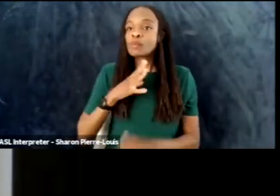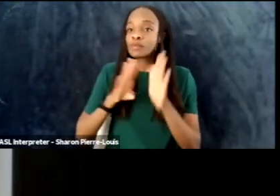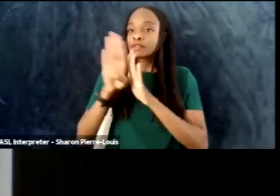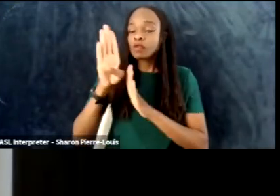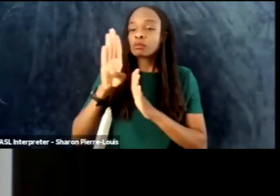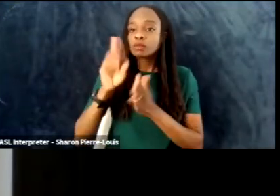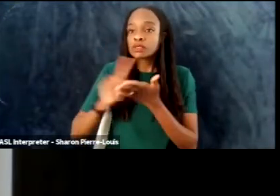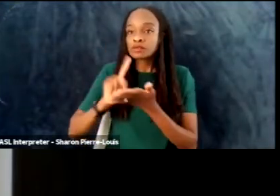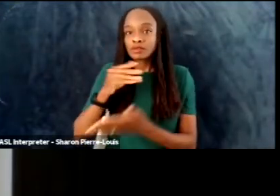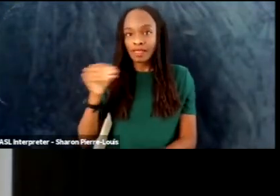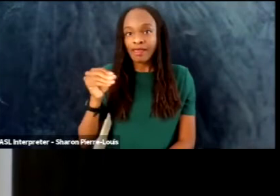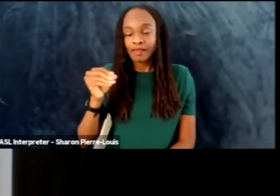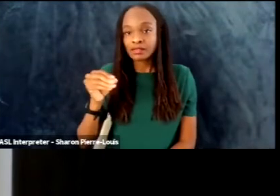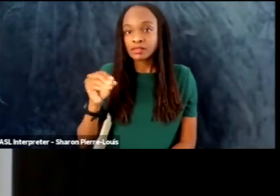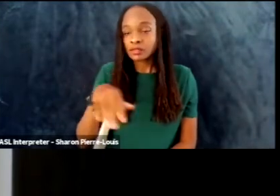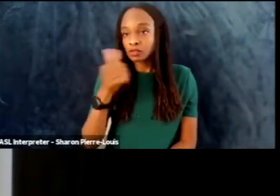University.